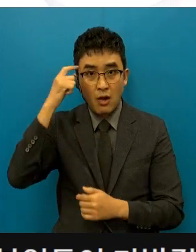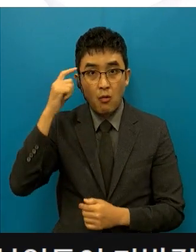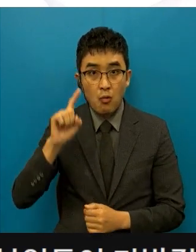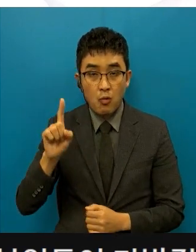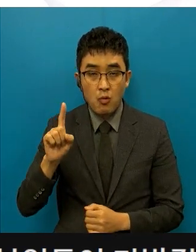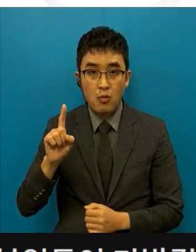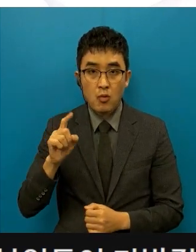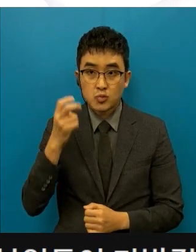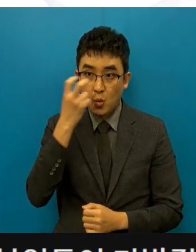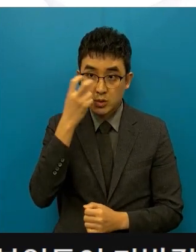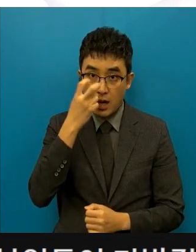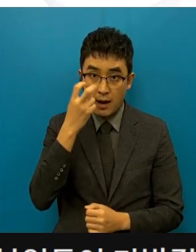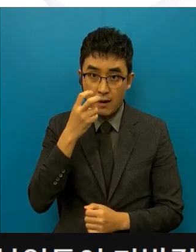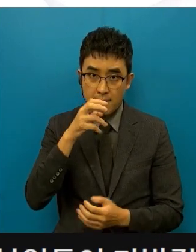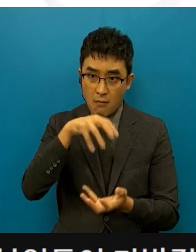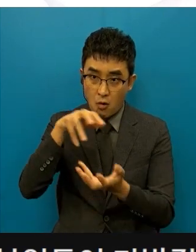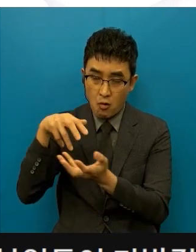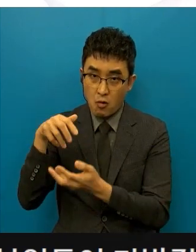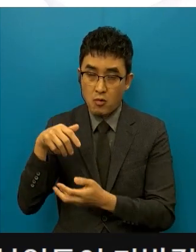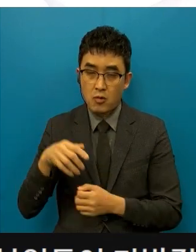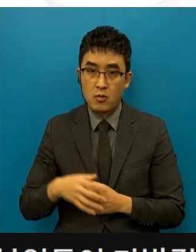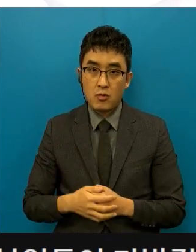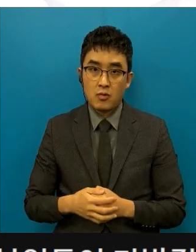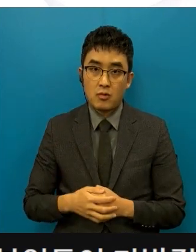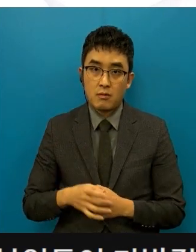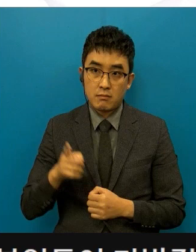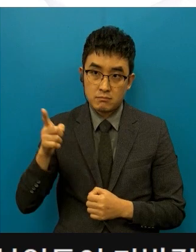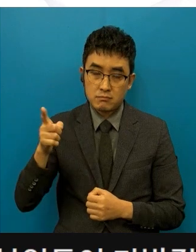So I just wonder there is such a survey, and what are the